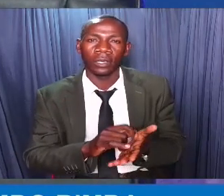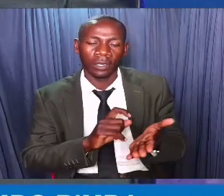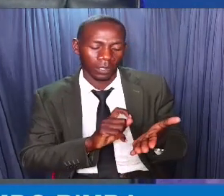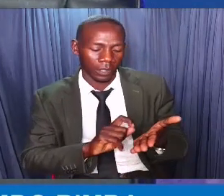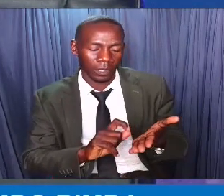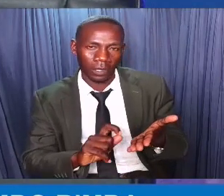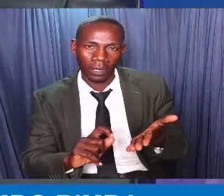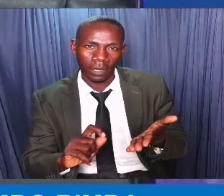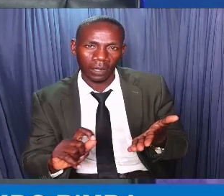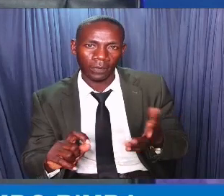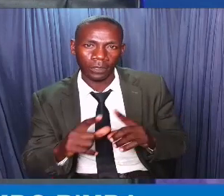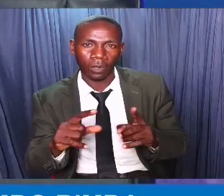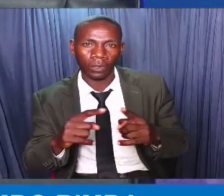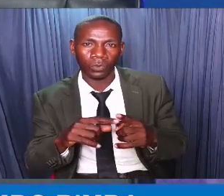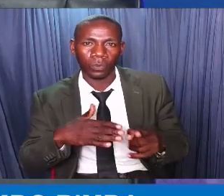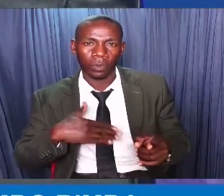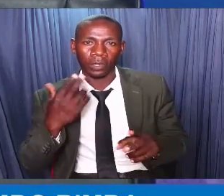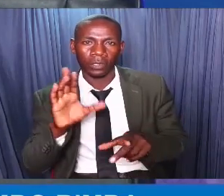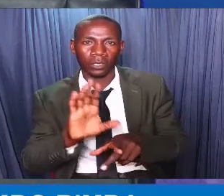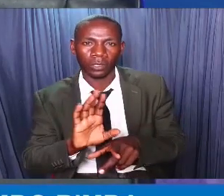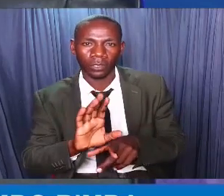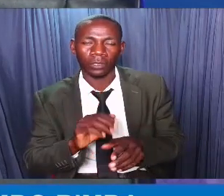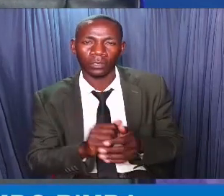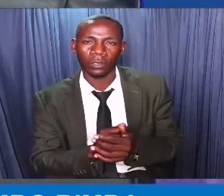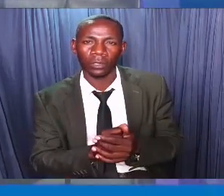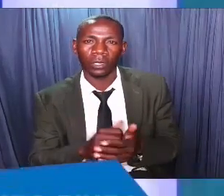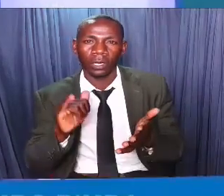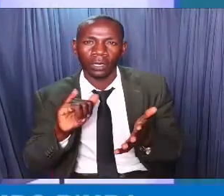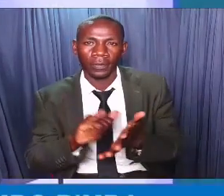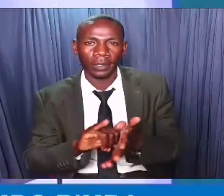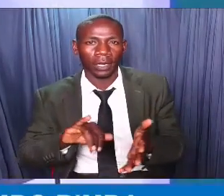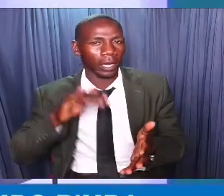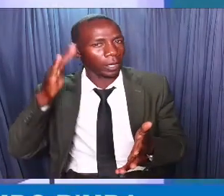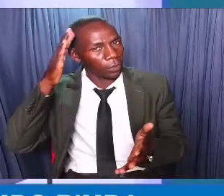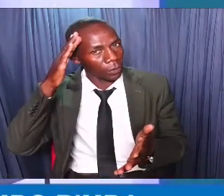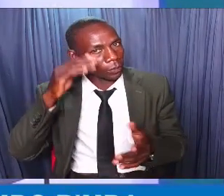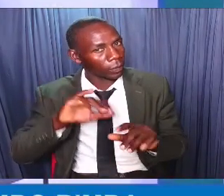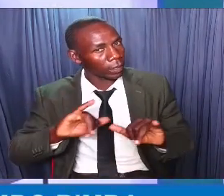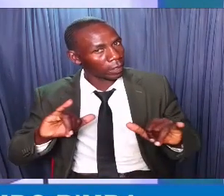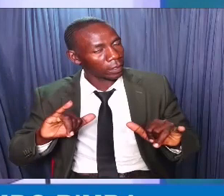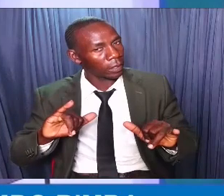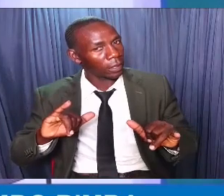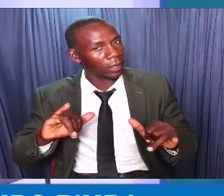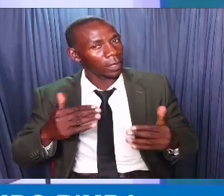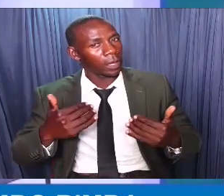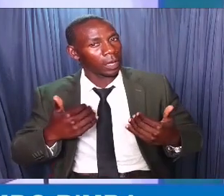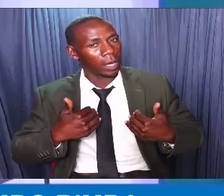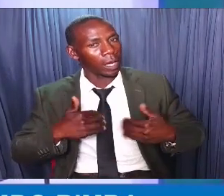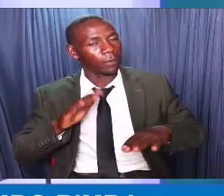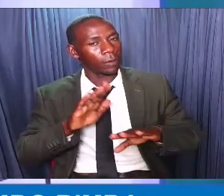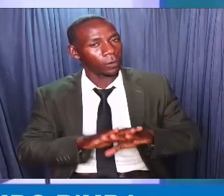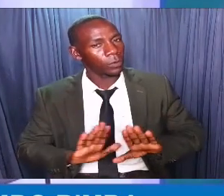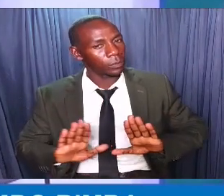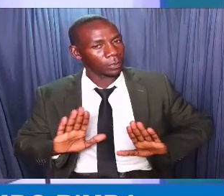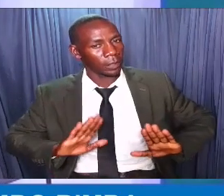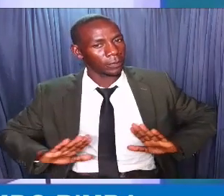hili neno kanisa langu. Write this word for my church. Kwamba ninajua kabisa. That I know clearly. Wamekuwa na matendo ya kunipendeza. They've been